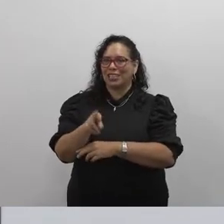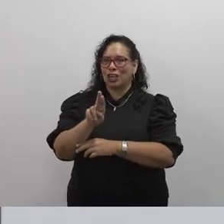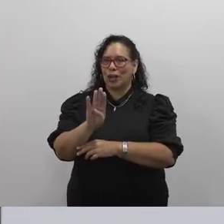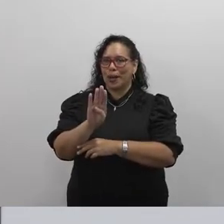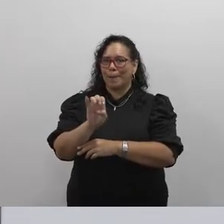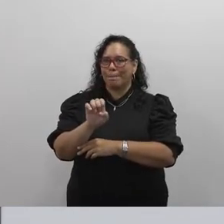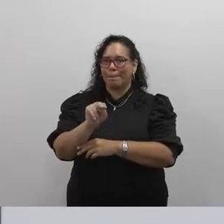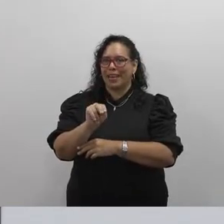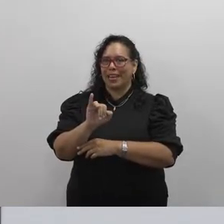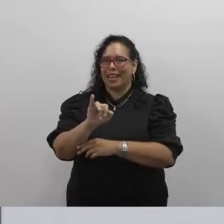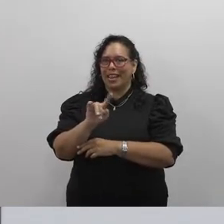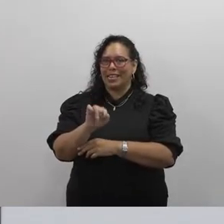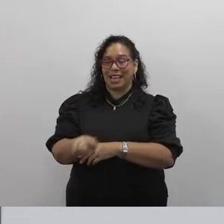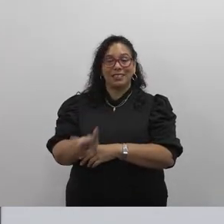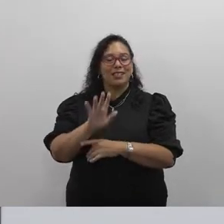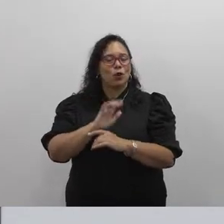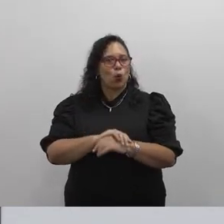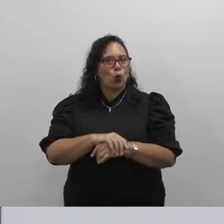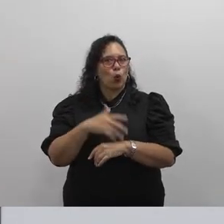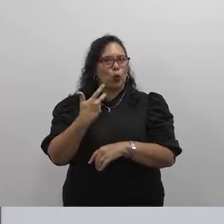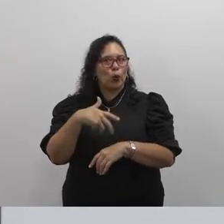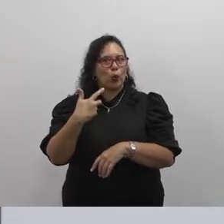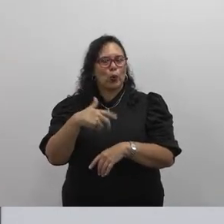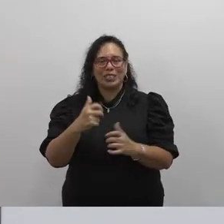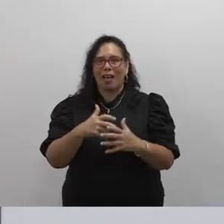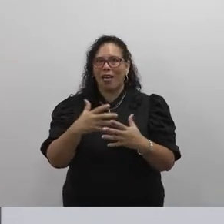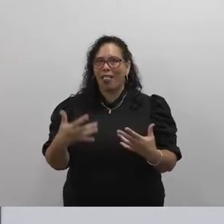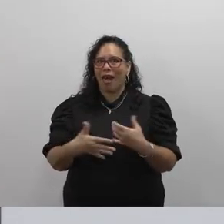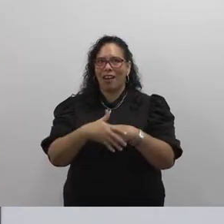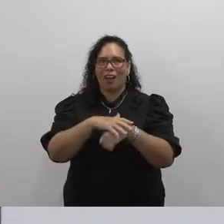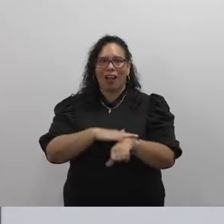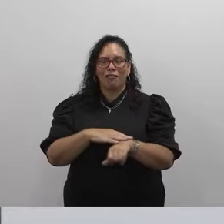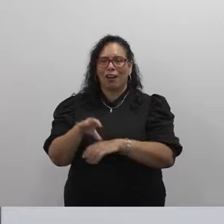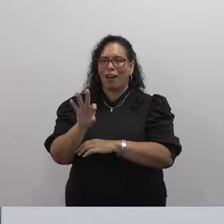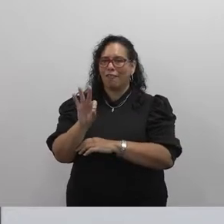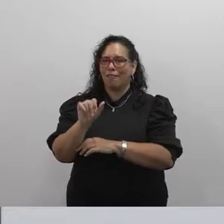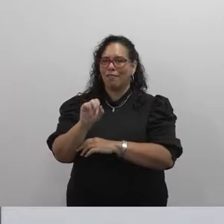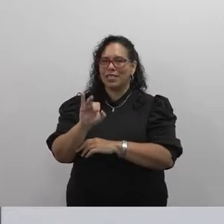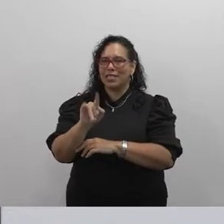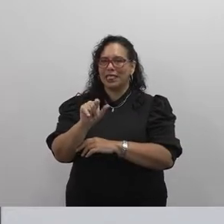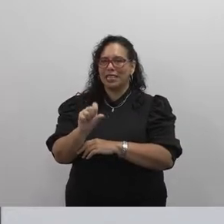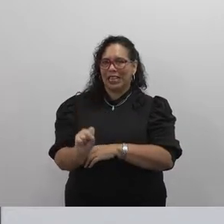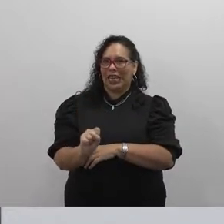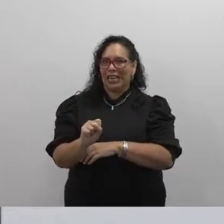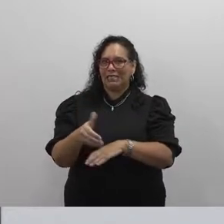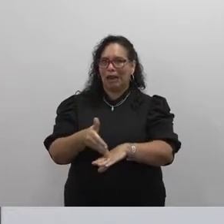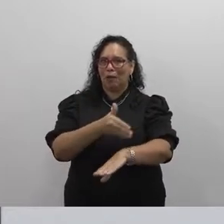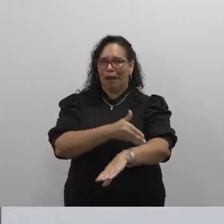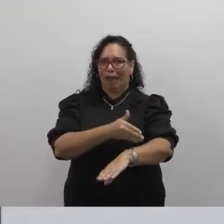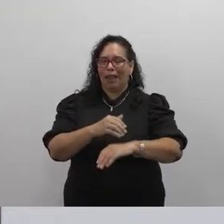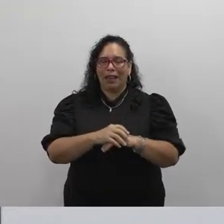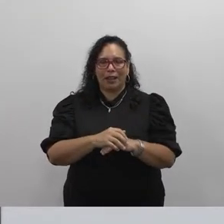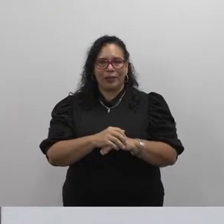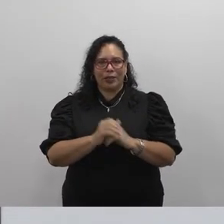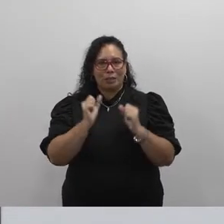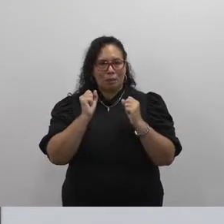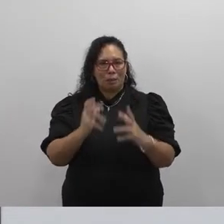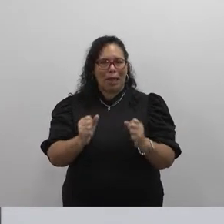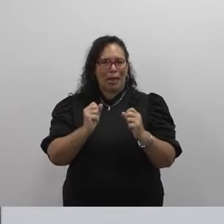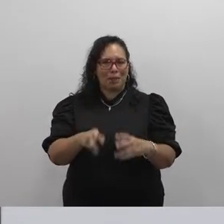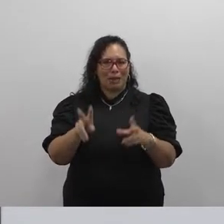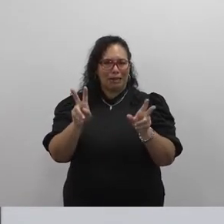there, right, and address the elephant in the room. There's quite a bit to cover via the facilities update at this particular presentation. There's a number of different topics